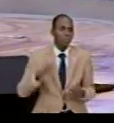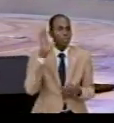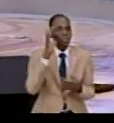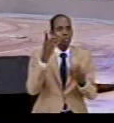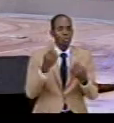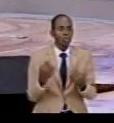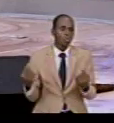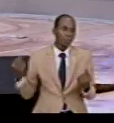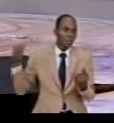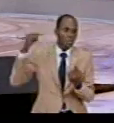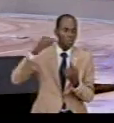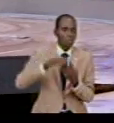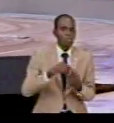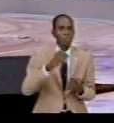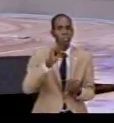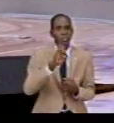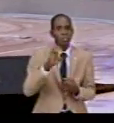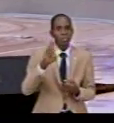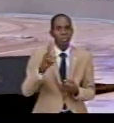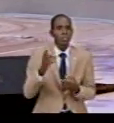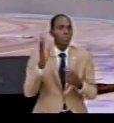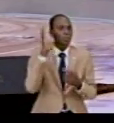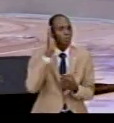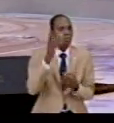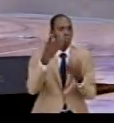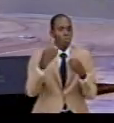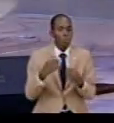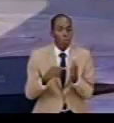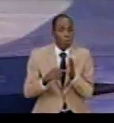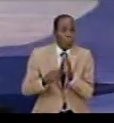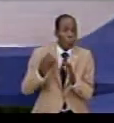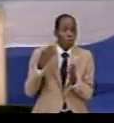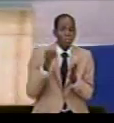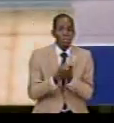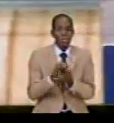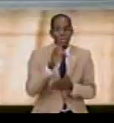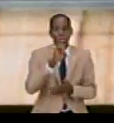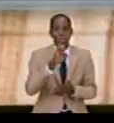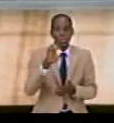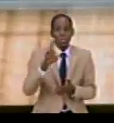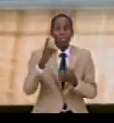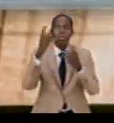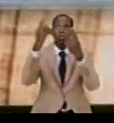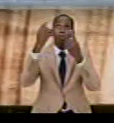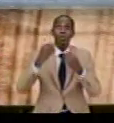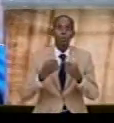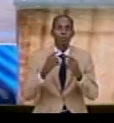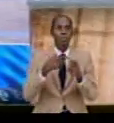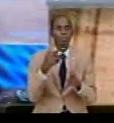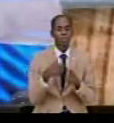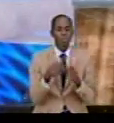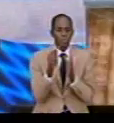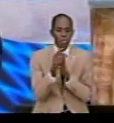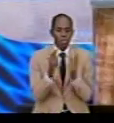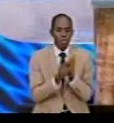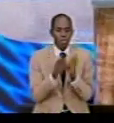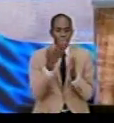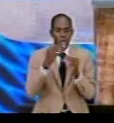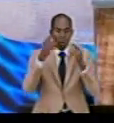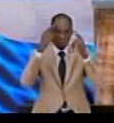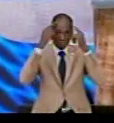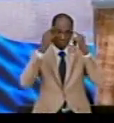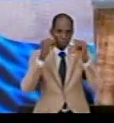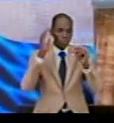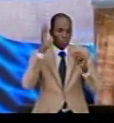siege should come. And once the siege has come, then the law of Moses will go